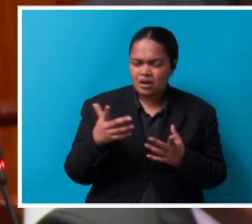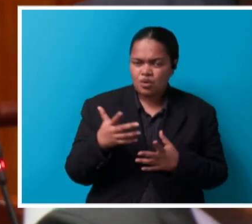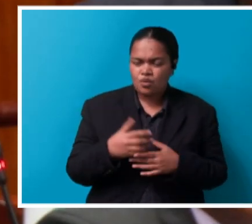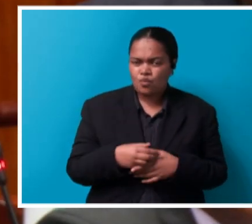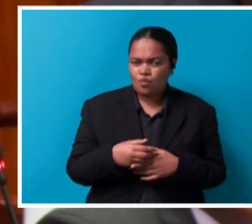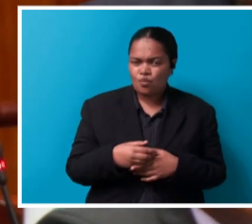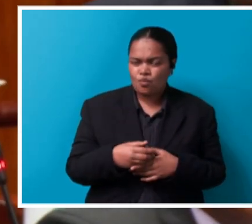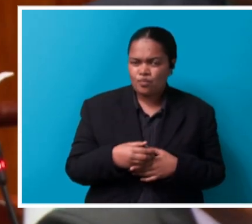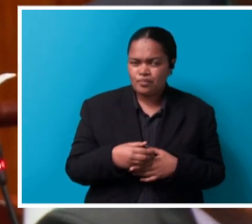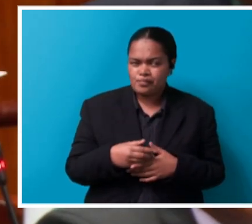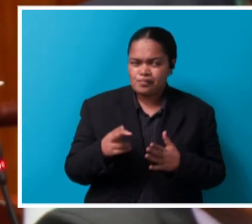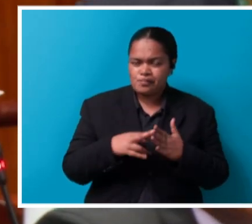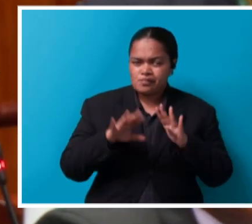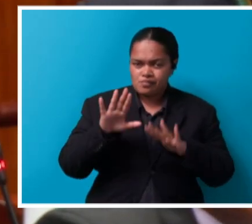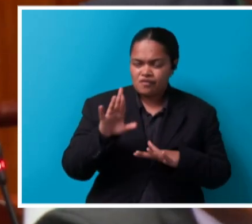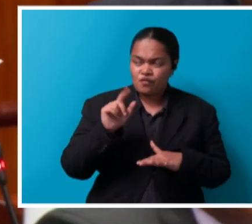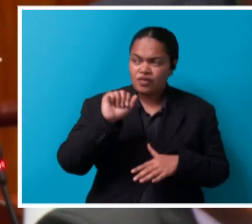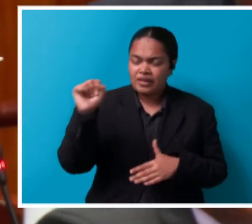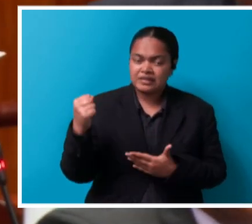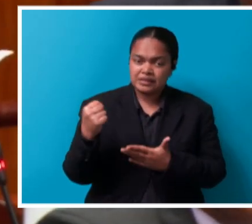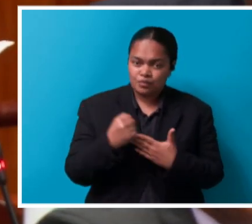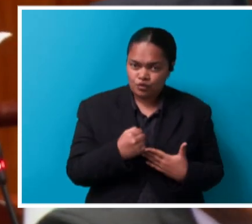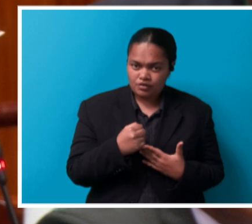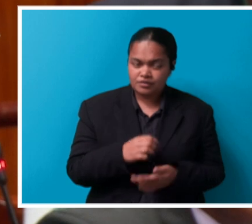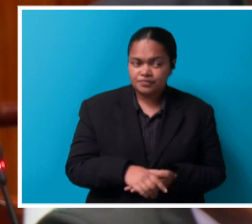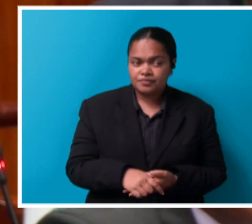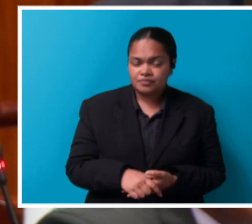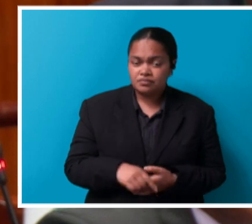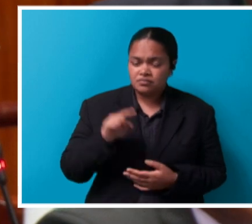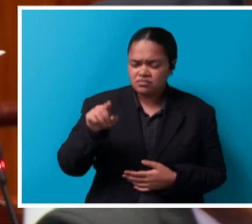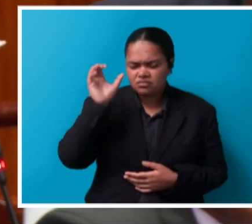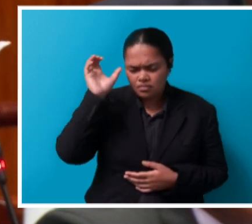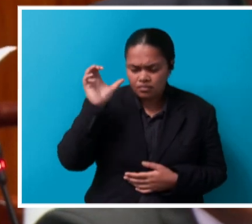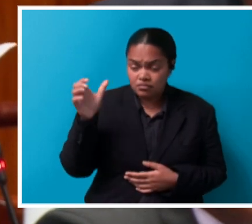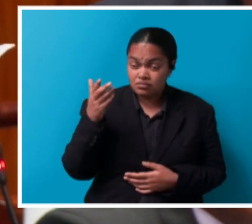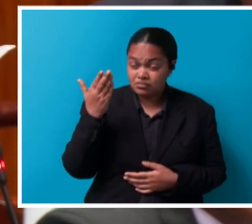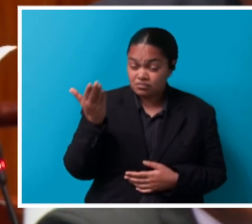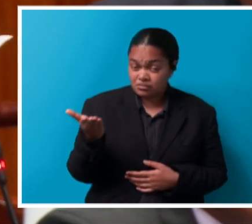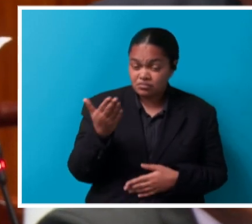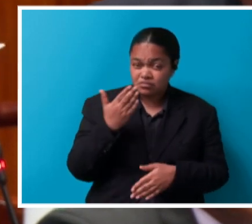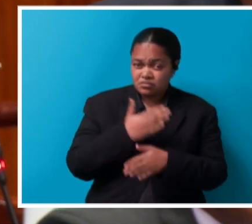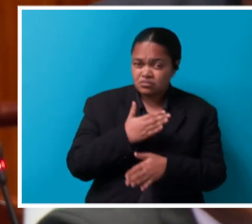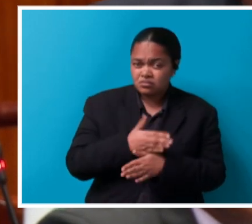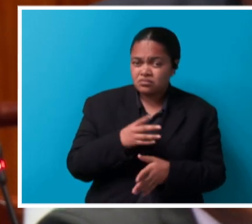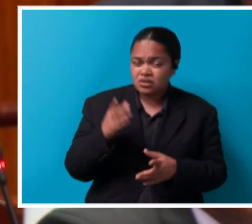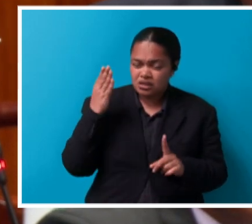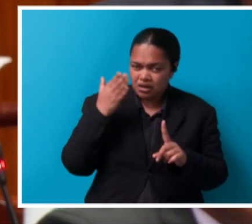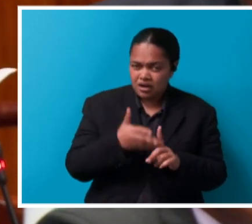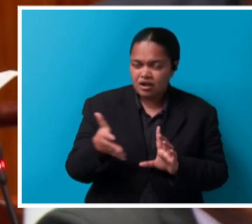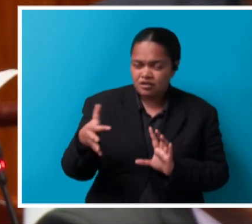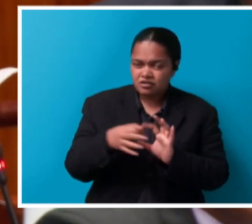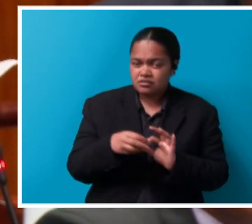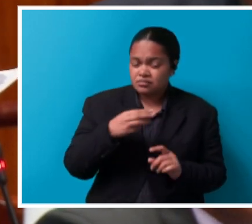support. Mr. Speaker, sir, these country liaison officers serve as the direct link between the